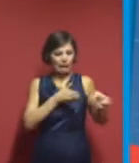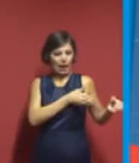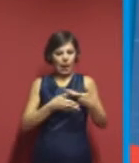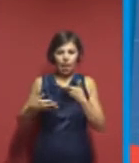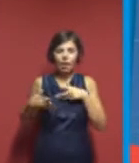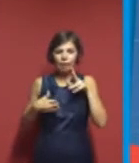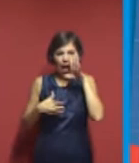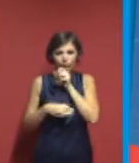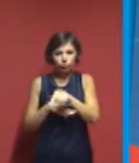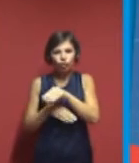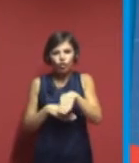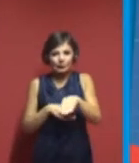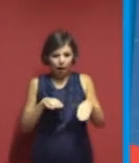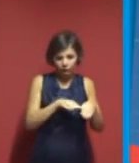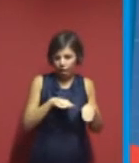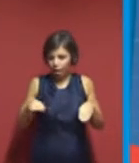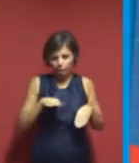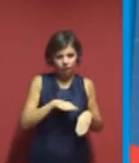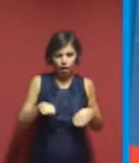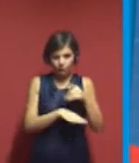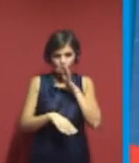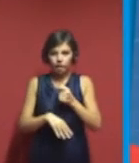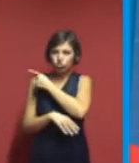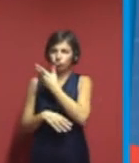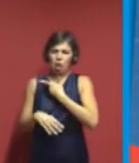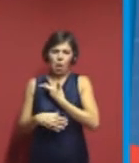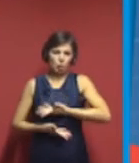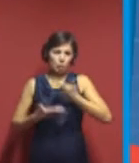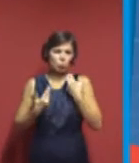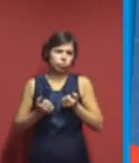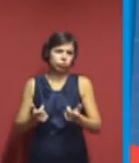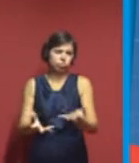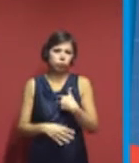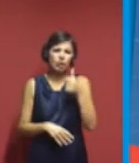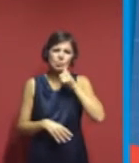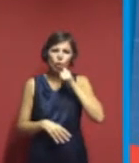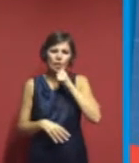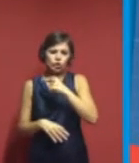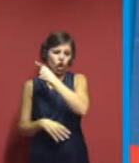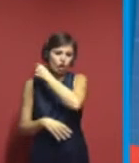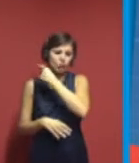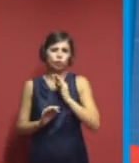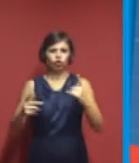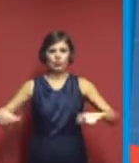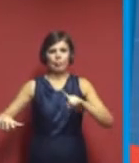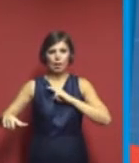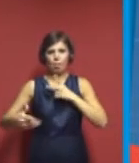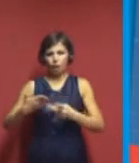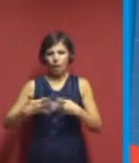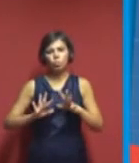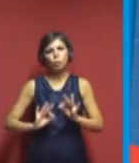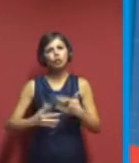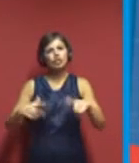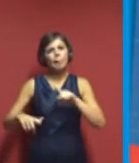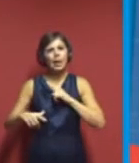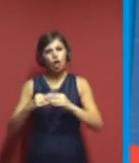simulation. I did about 40 different simulations through my small city in Romania, Râmnicu Vâlcea. The simulation were offline. That